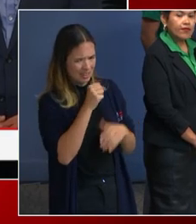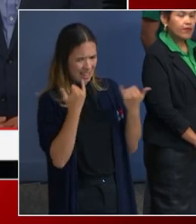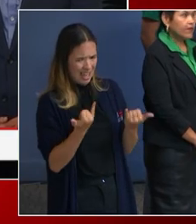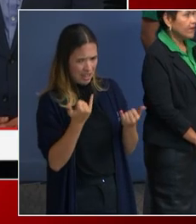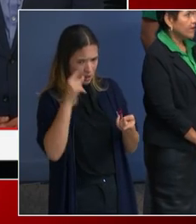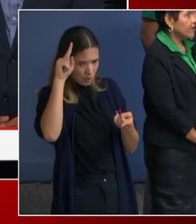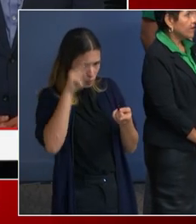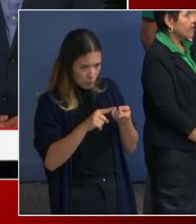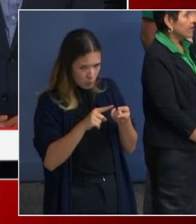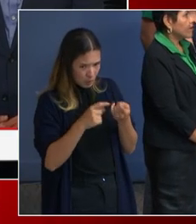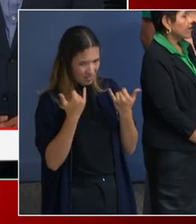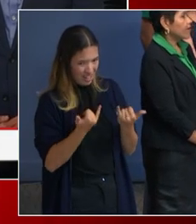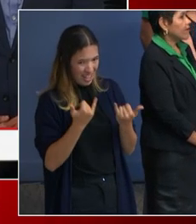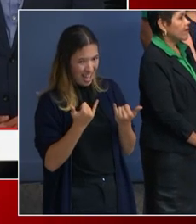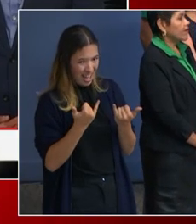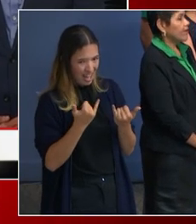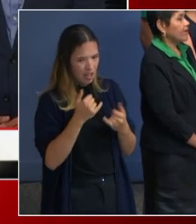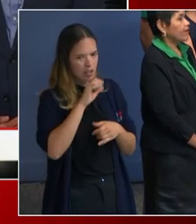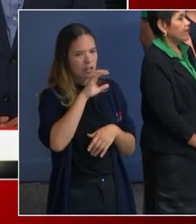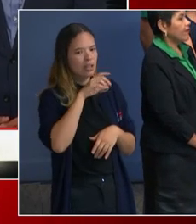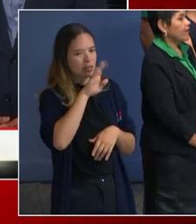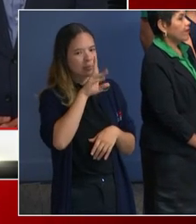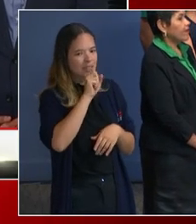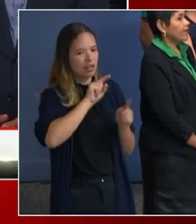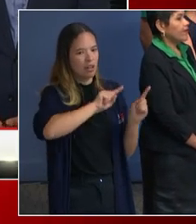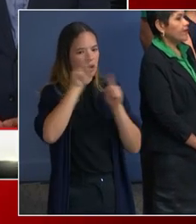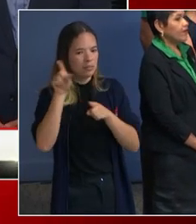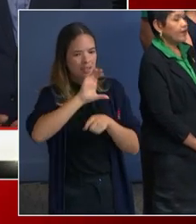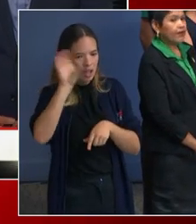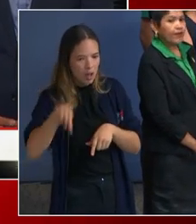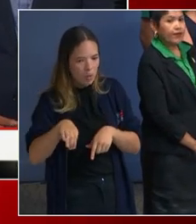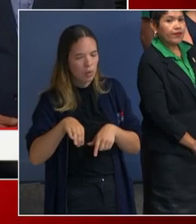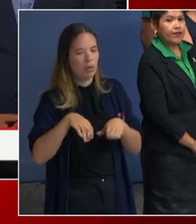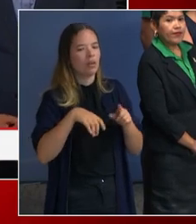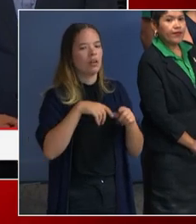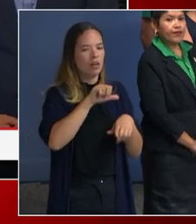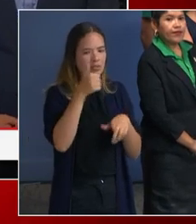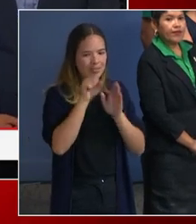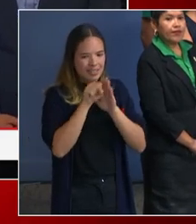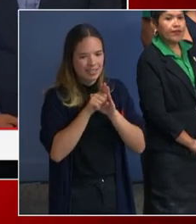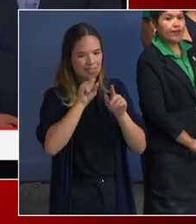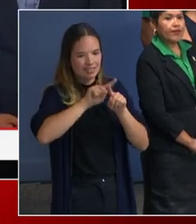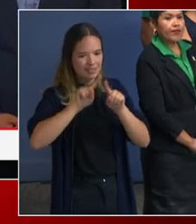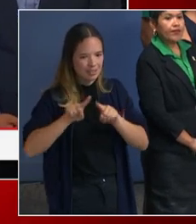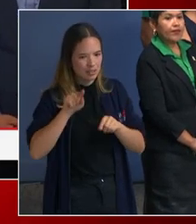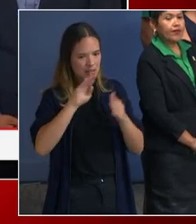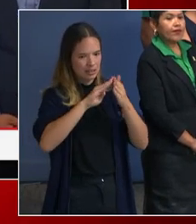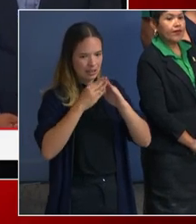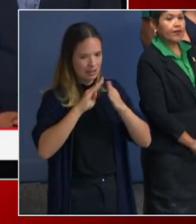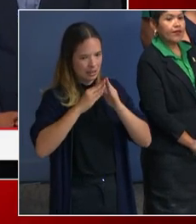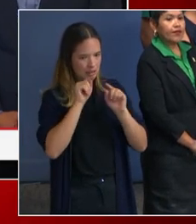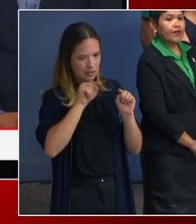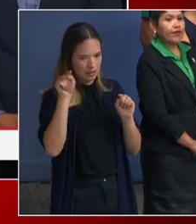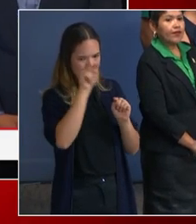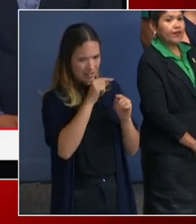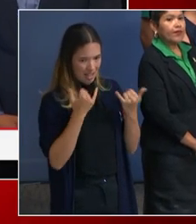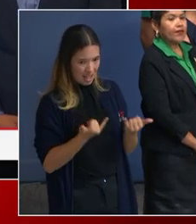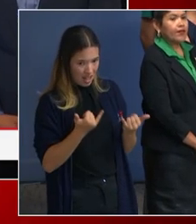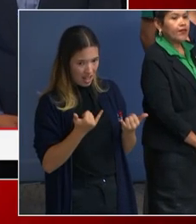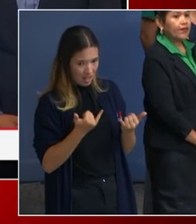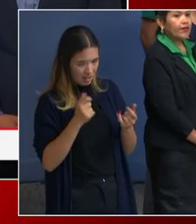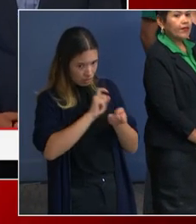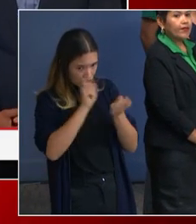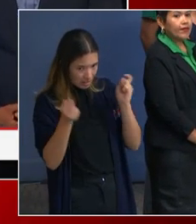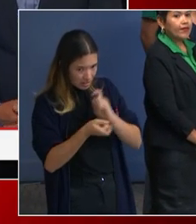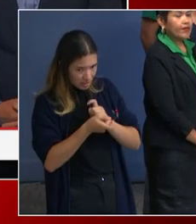to Chicago and New York? Yeah, they're going to more places. I wondered how it's changed now, and